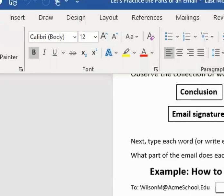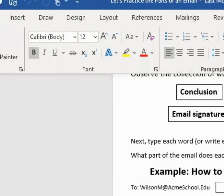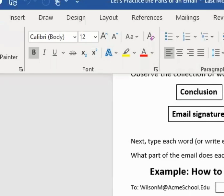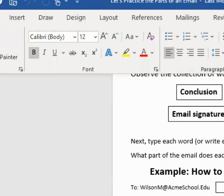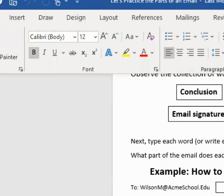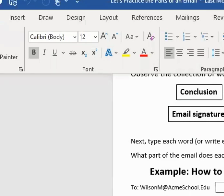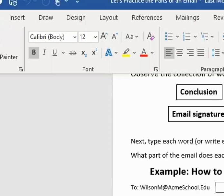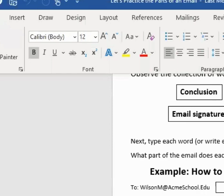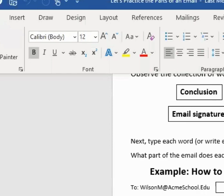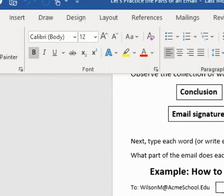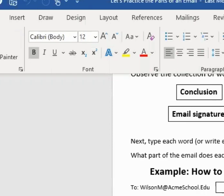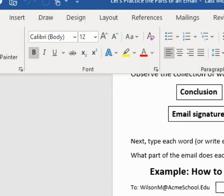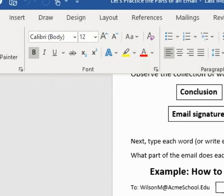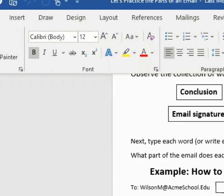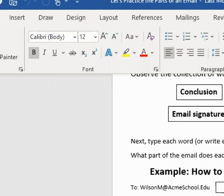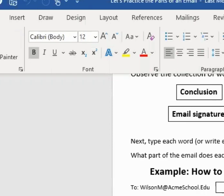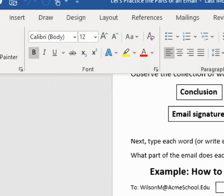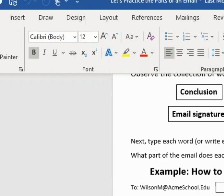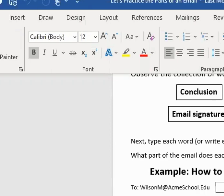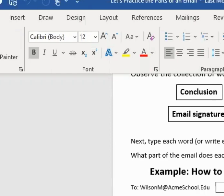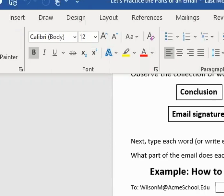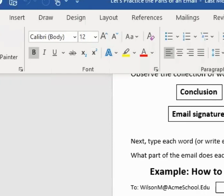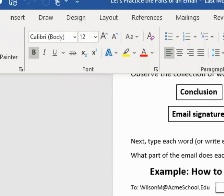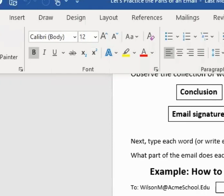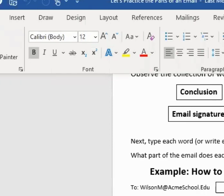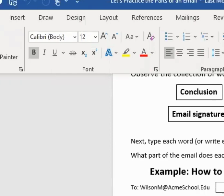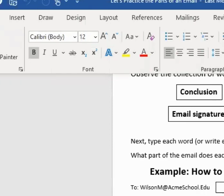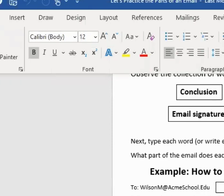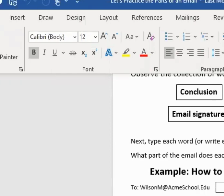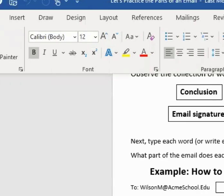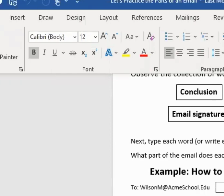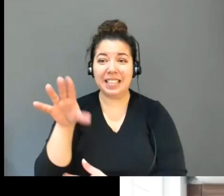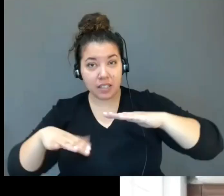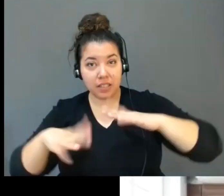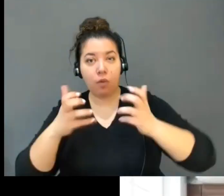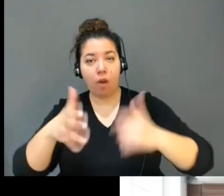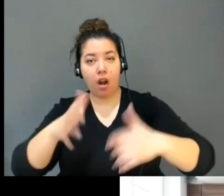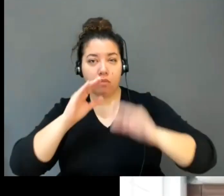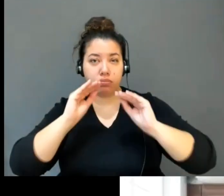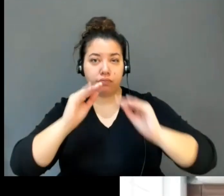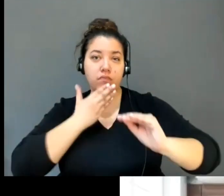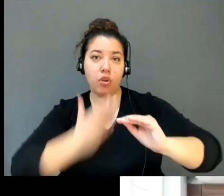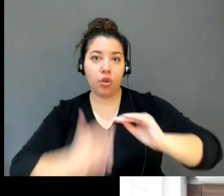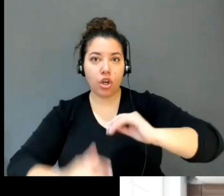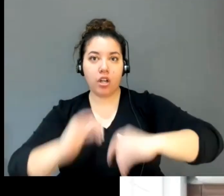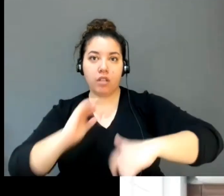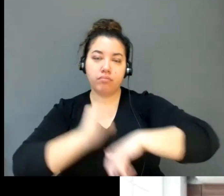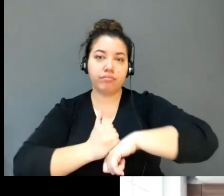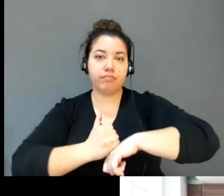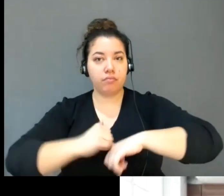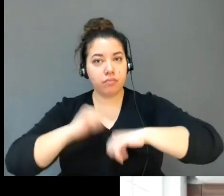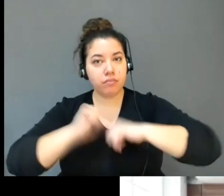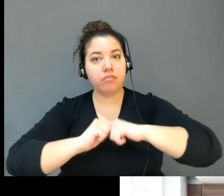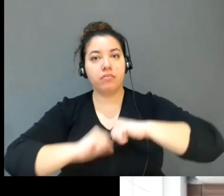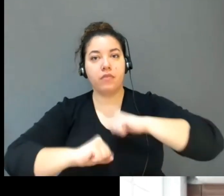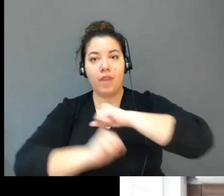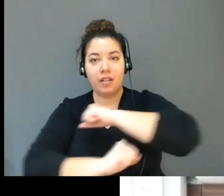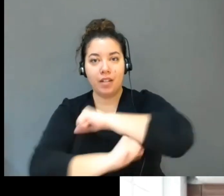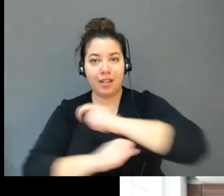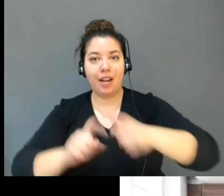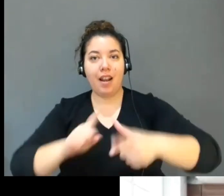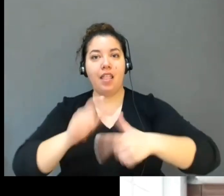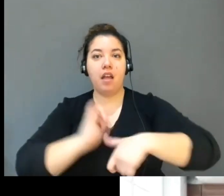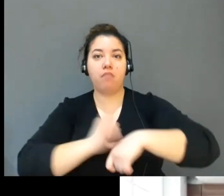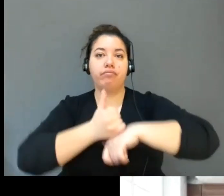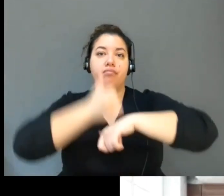we live in the fundamentals, the absolute basics, and we build from there, because we need to make sure that students know